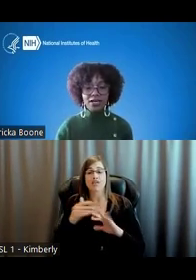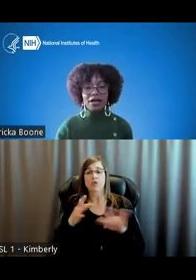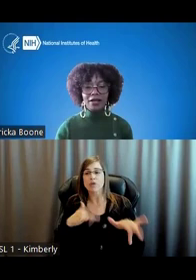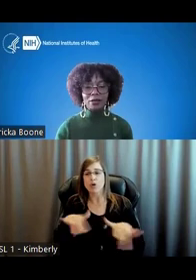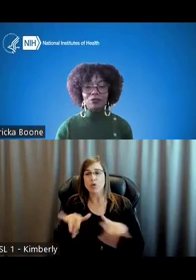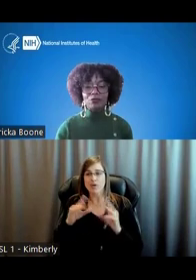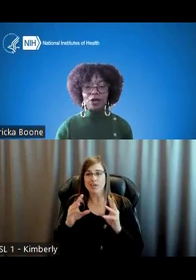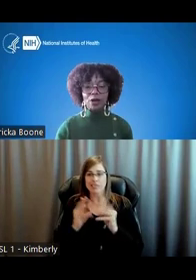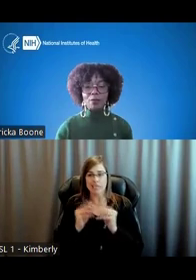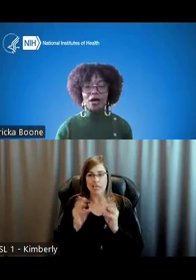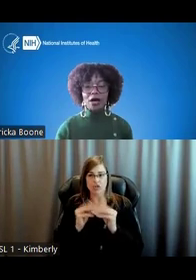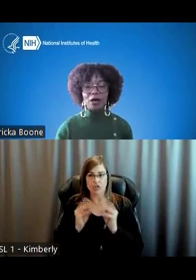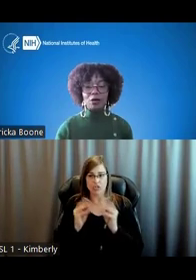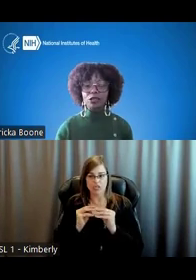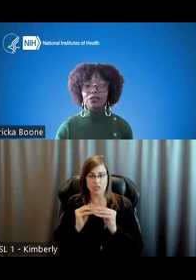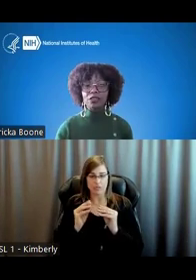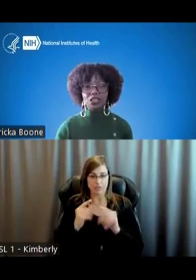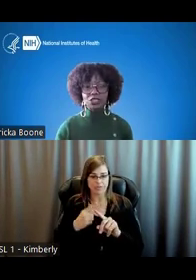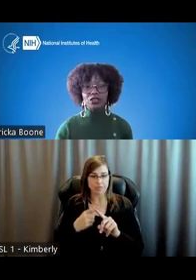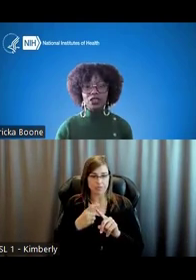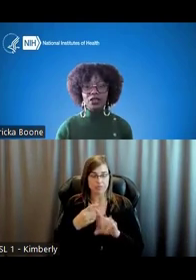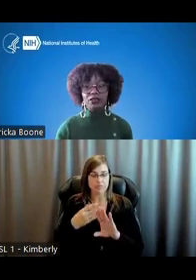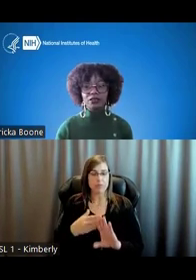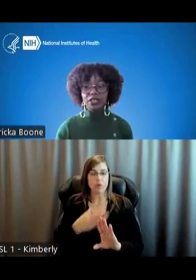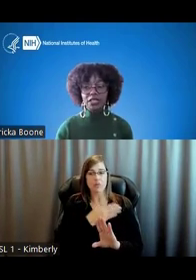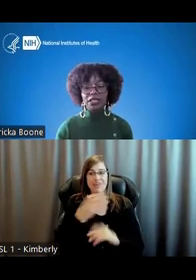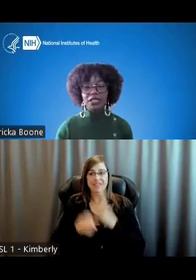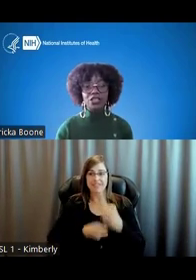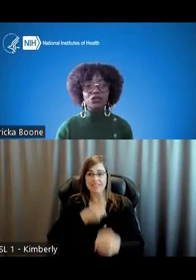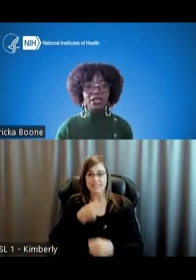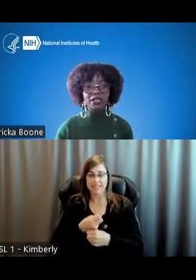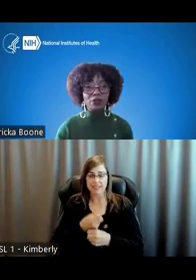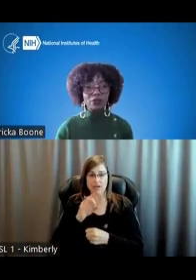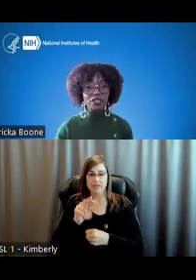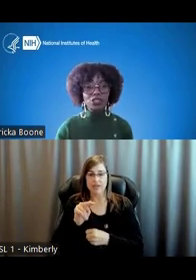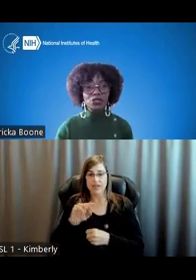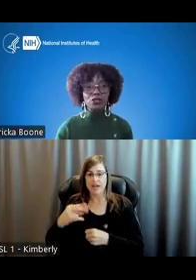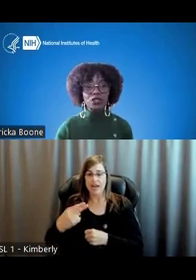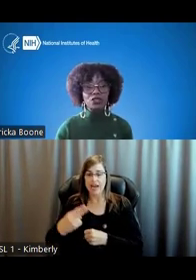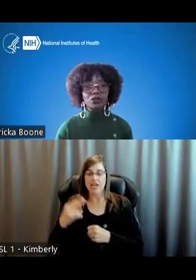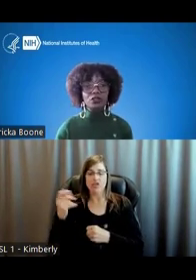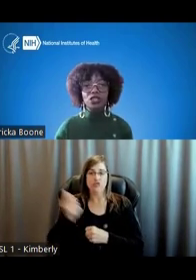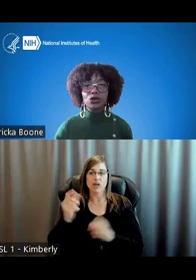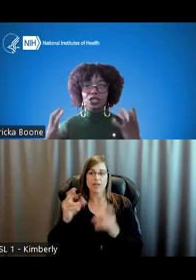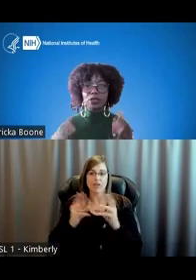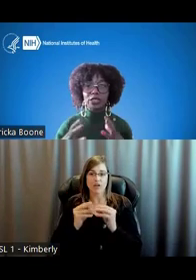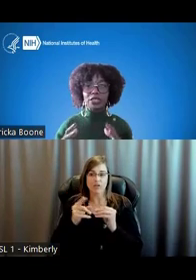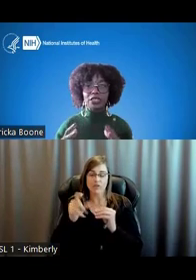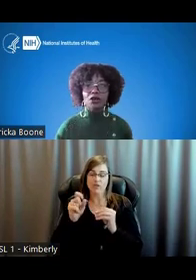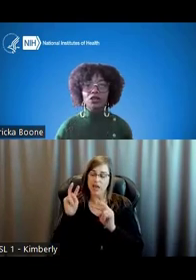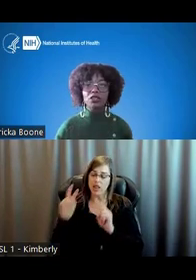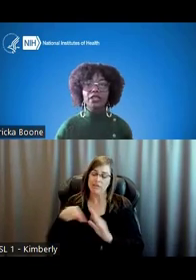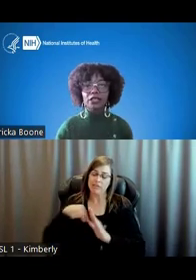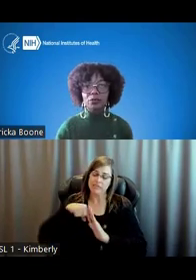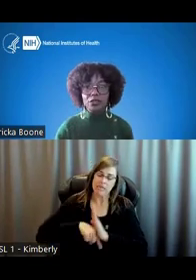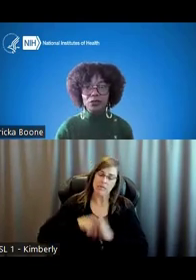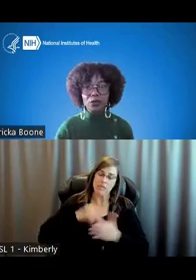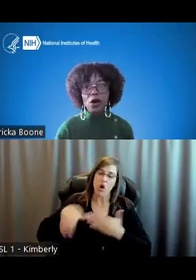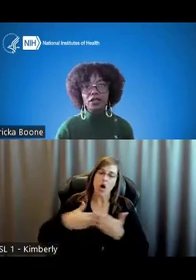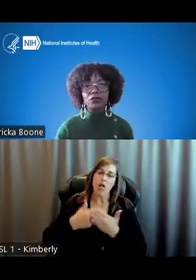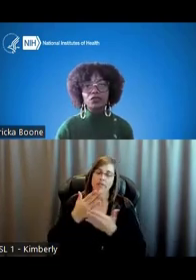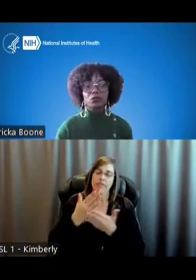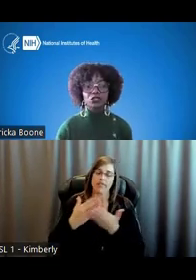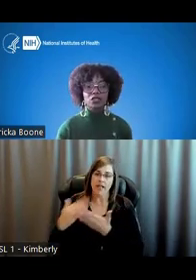sessions from previous years of the NIH Grants Conference that you can consult, that go deeply into all of the elements